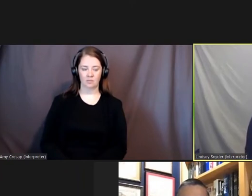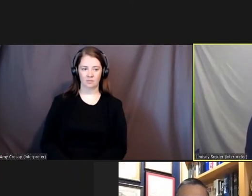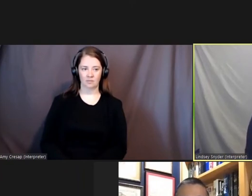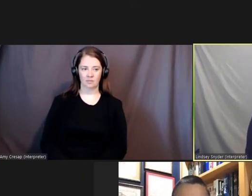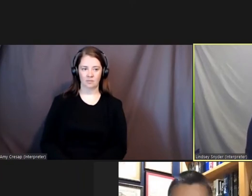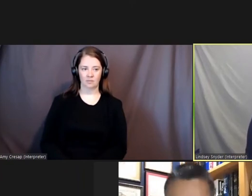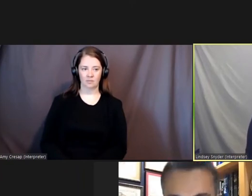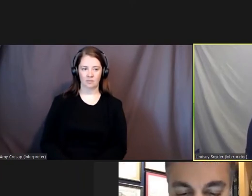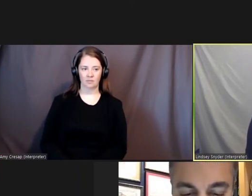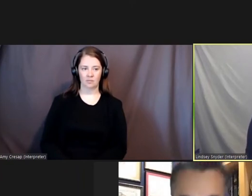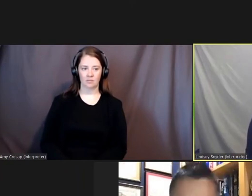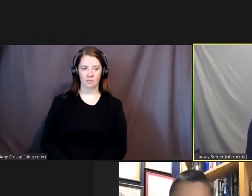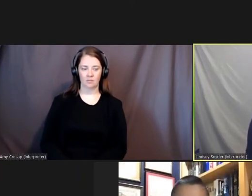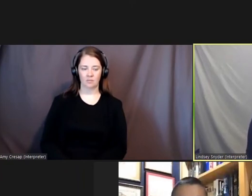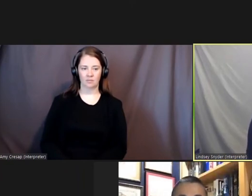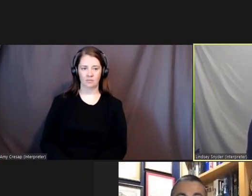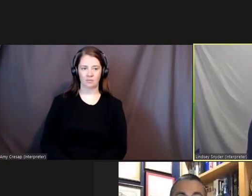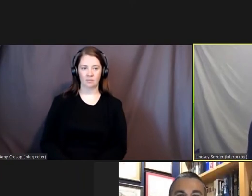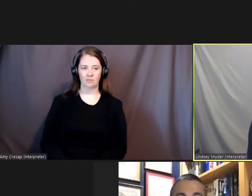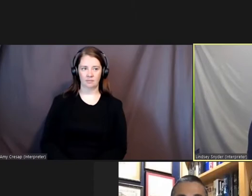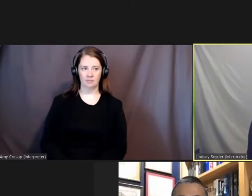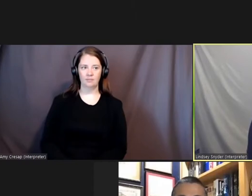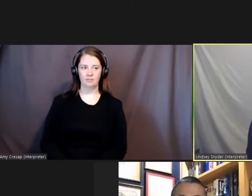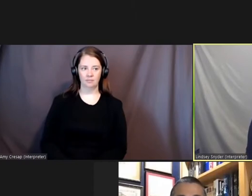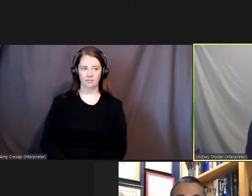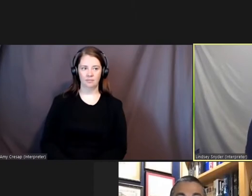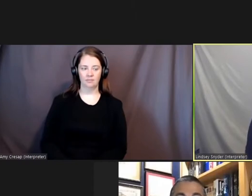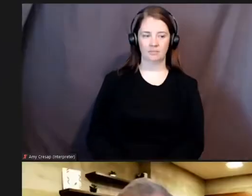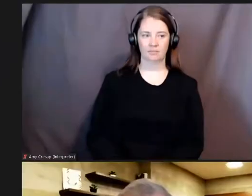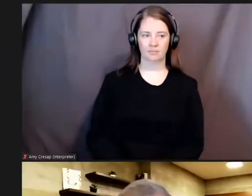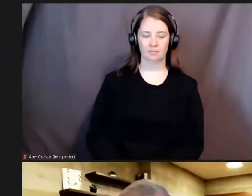with the Deaf and Hard of Hearing Consumer Advocacy Network.